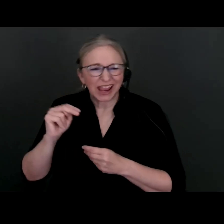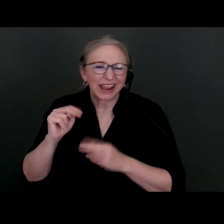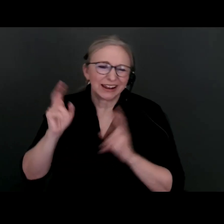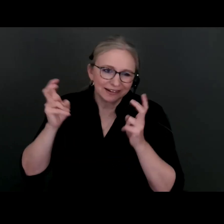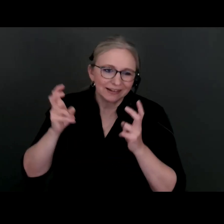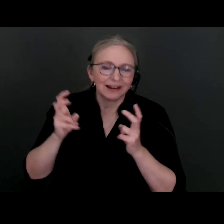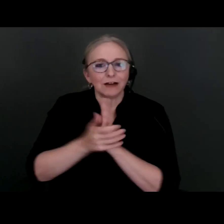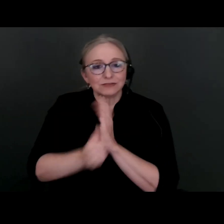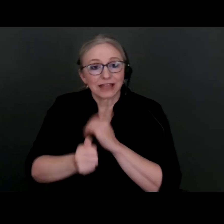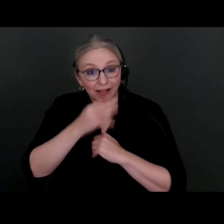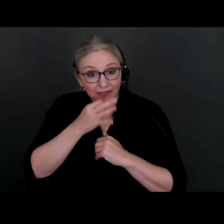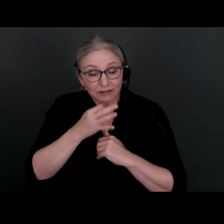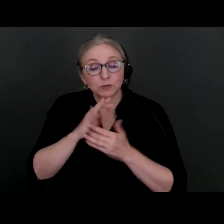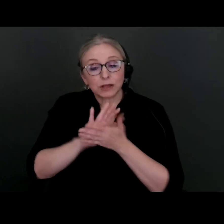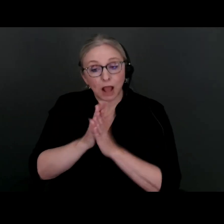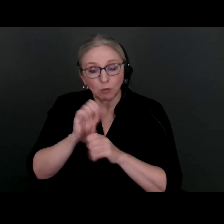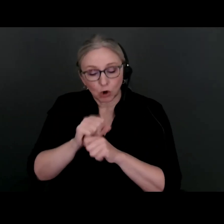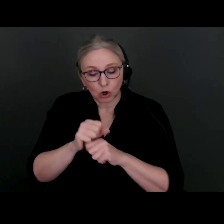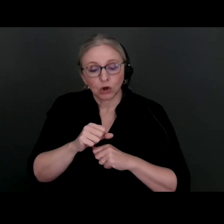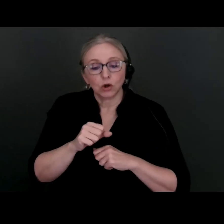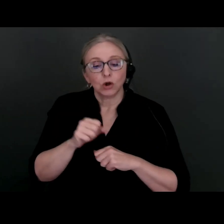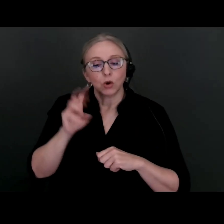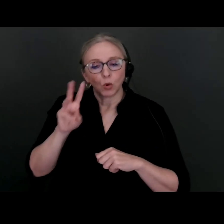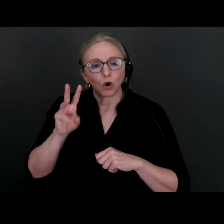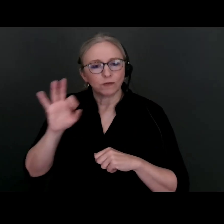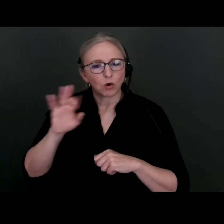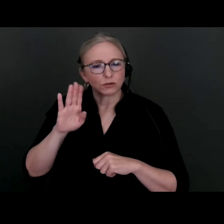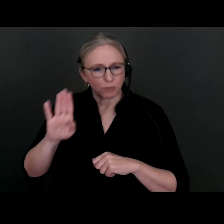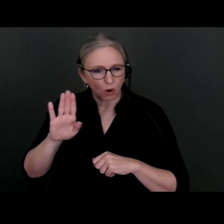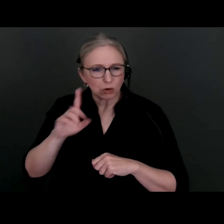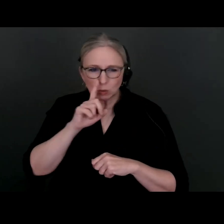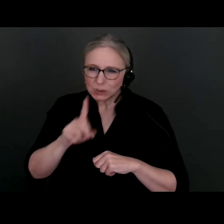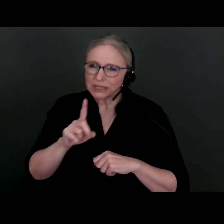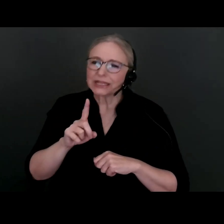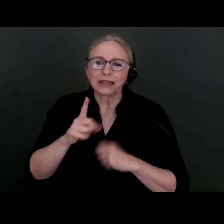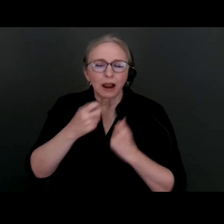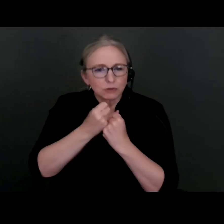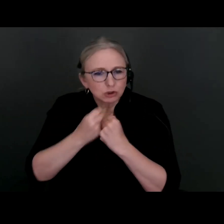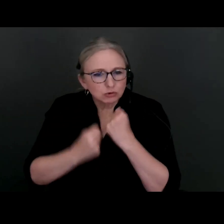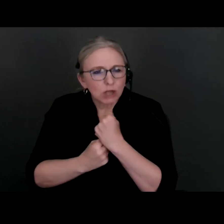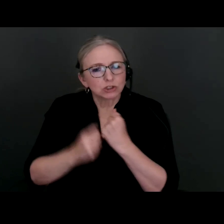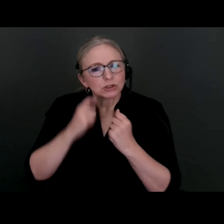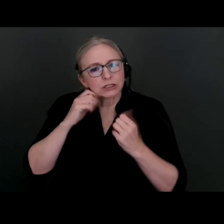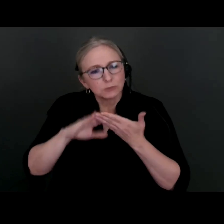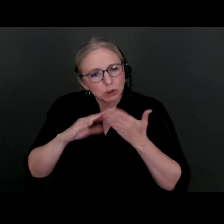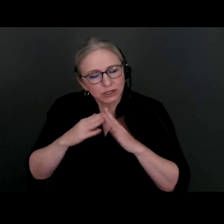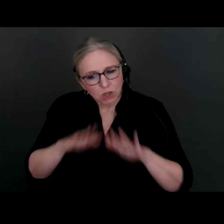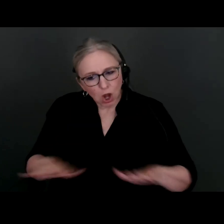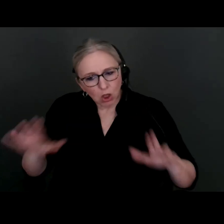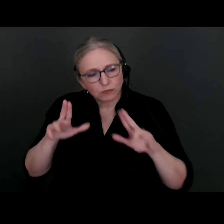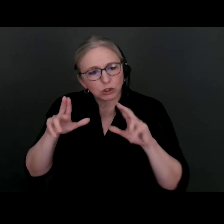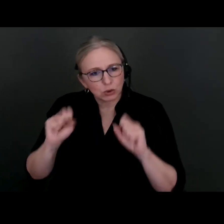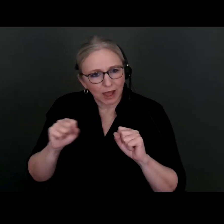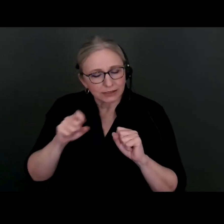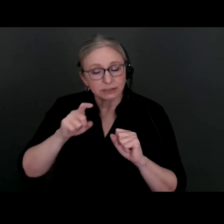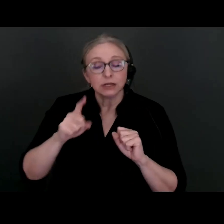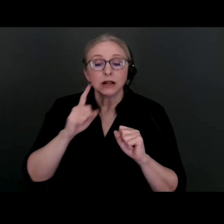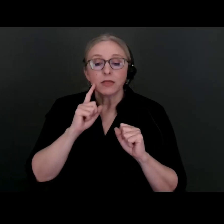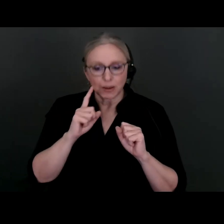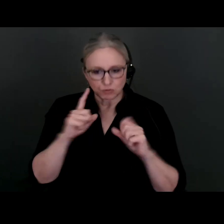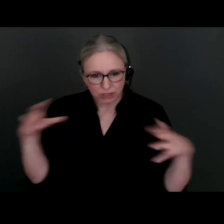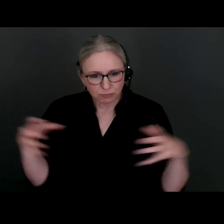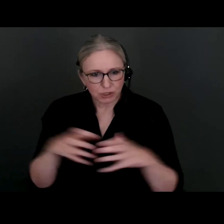workers. Local workforce boards really are the backbone infrastructure in communities all across the country that bring